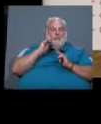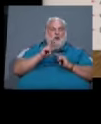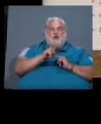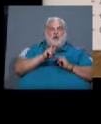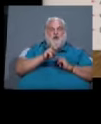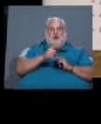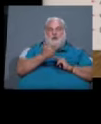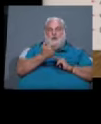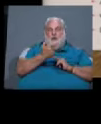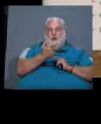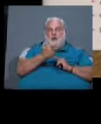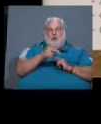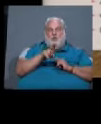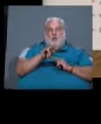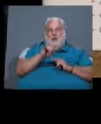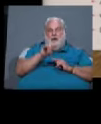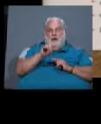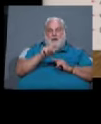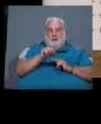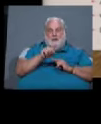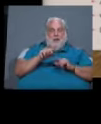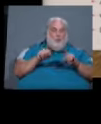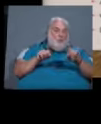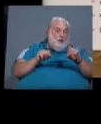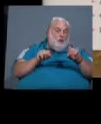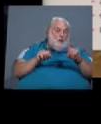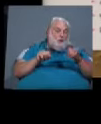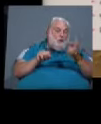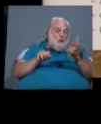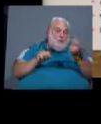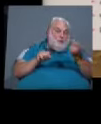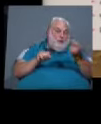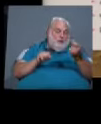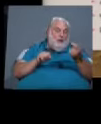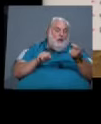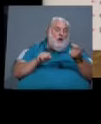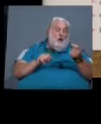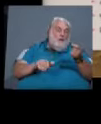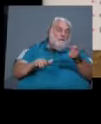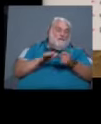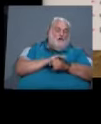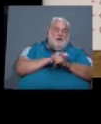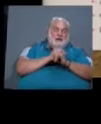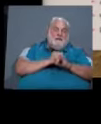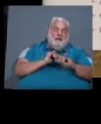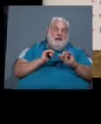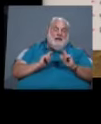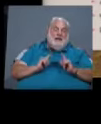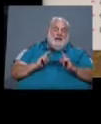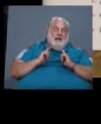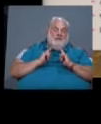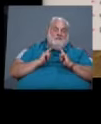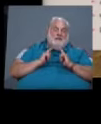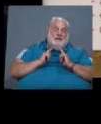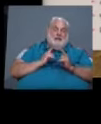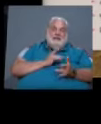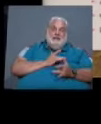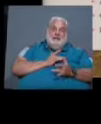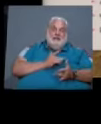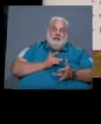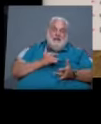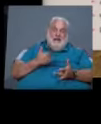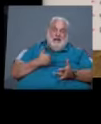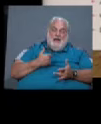221 units, as Tony pointed out. 120 of those are completely independent living, which tend to have